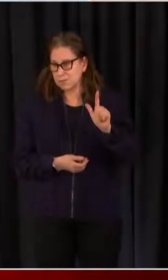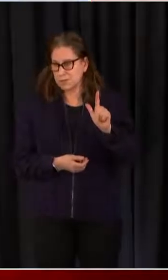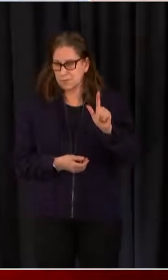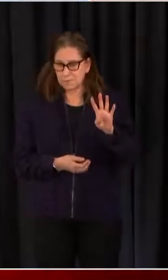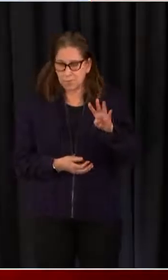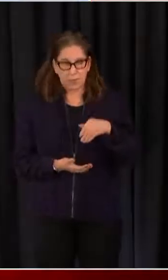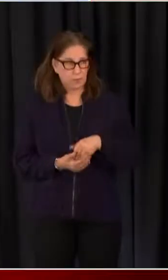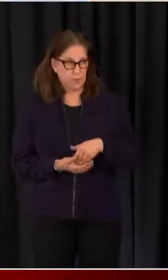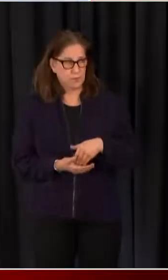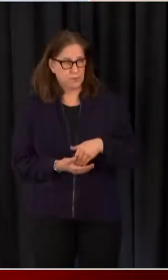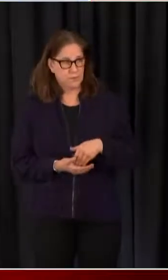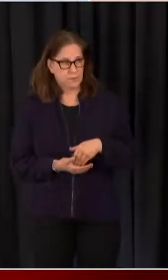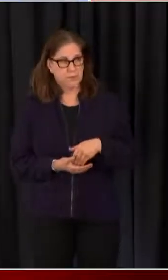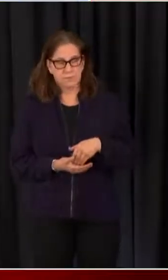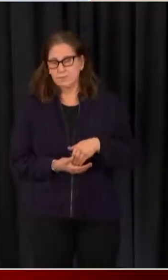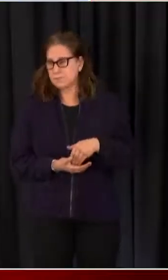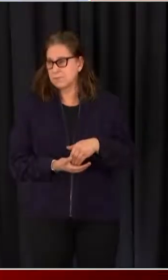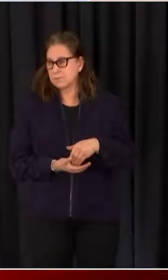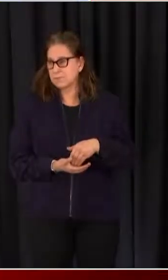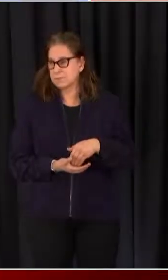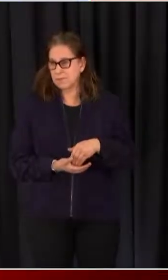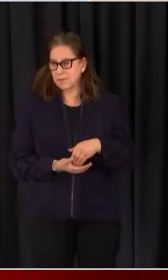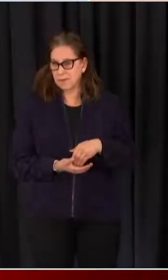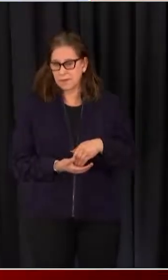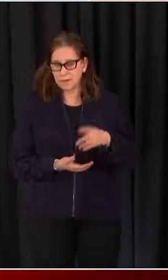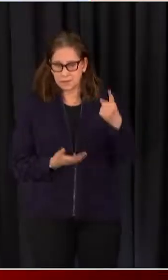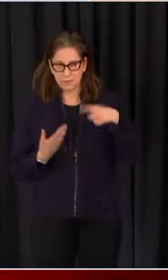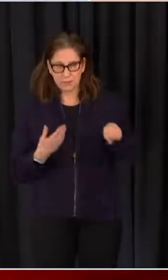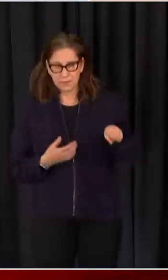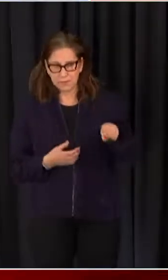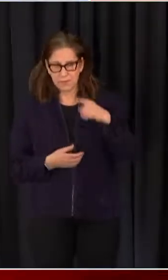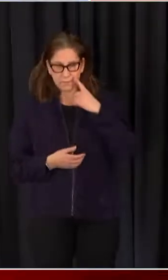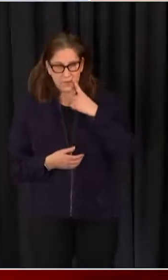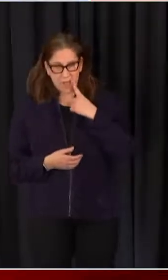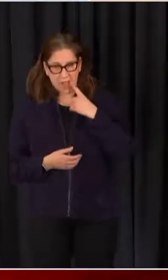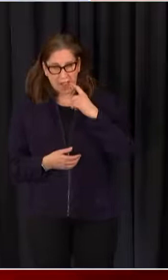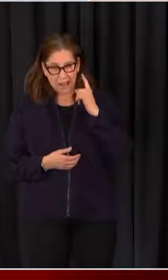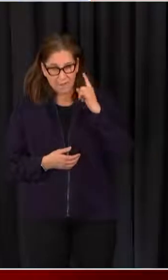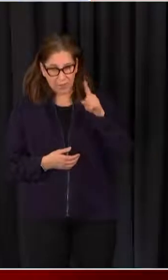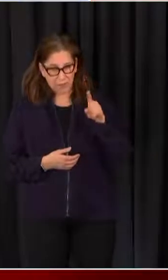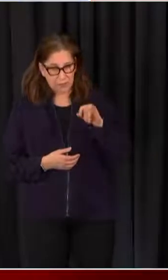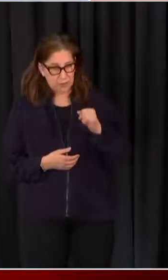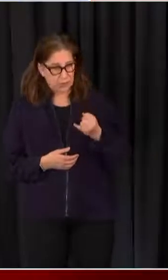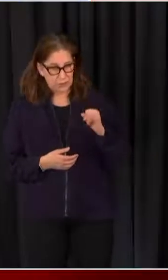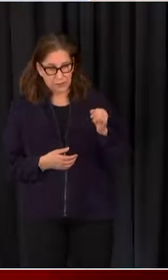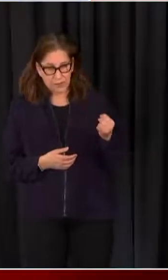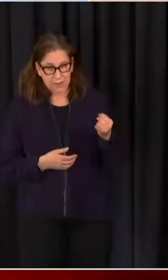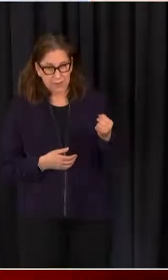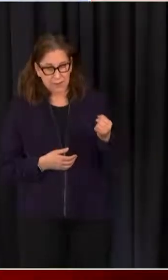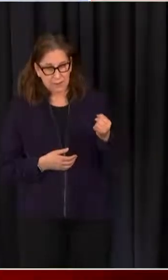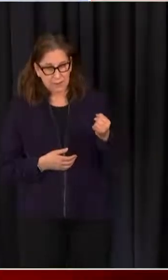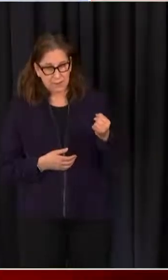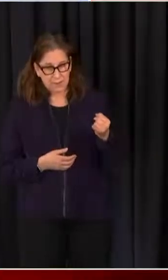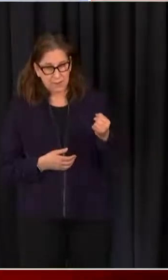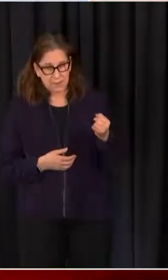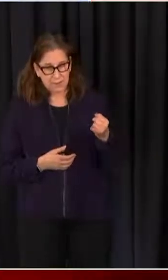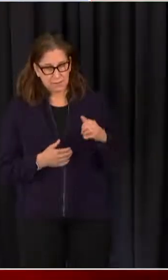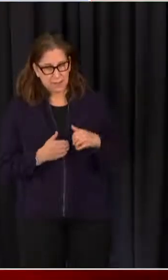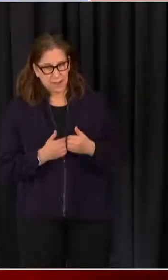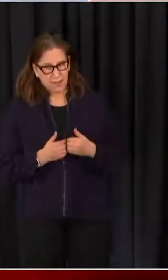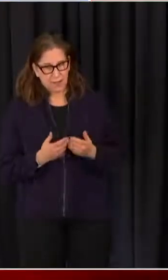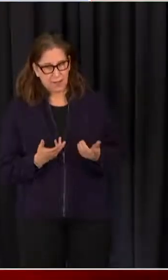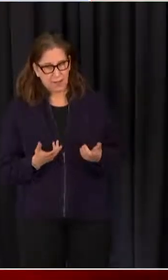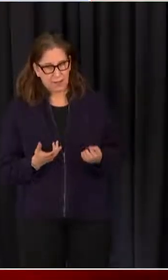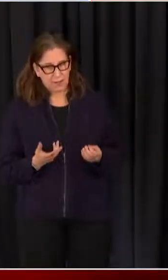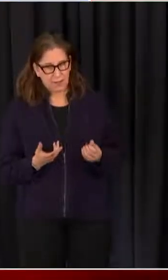Oh, it is? Yes, Okay. it is. Mhm. Okay. And as far as the Johnson & Johnson, I wonder if like how you're